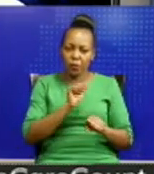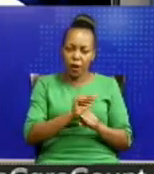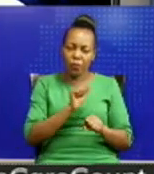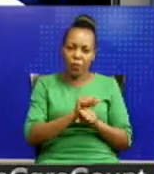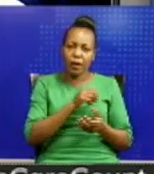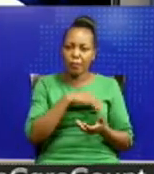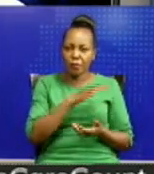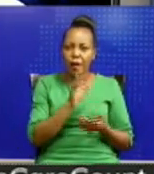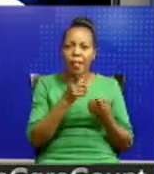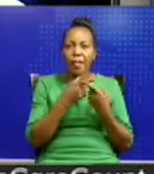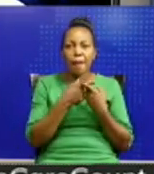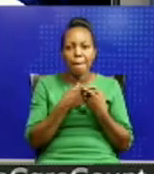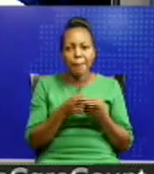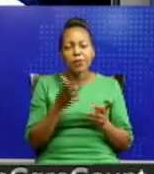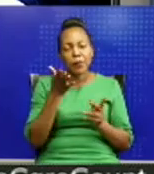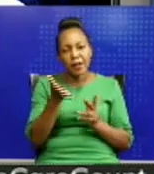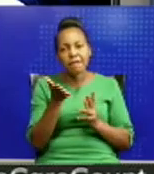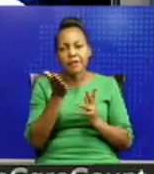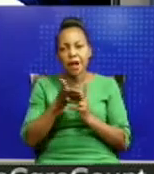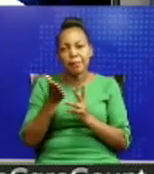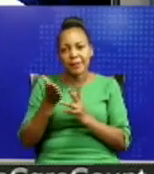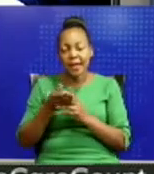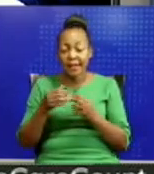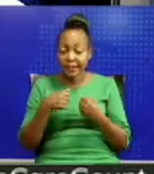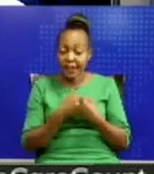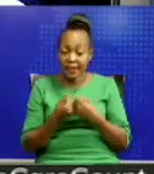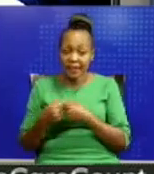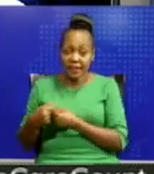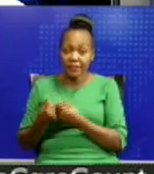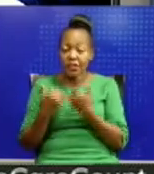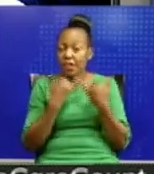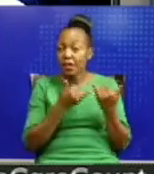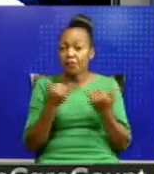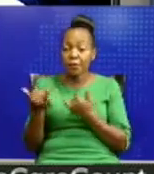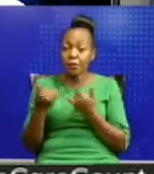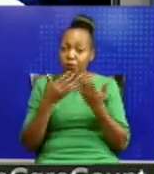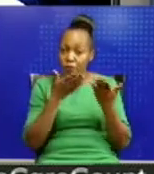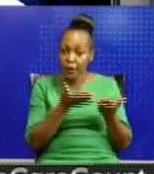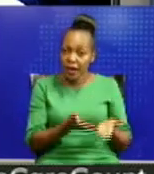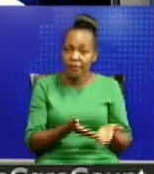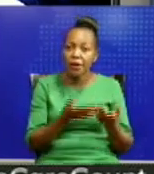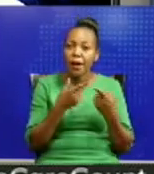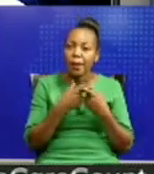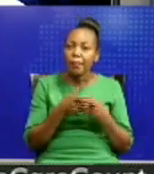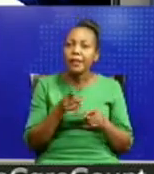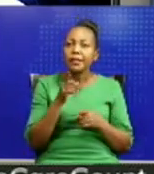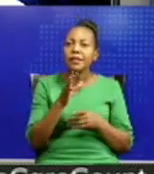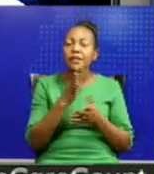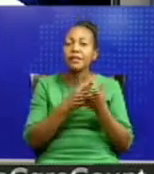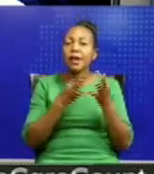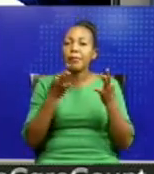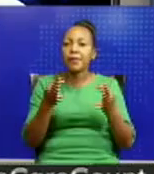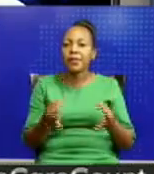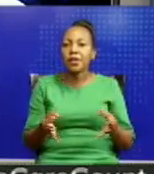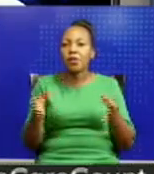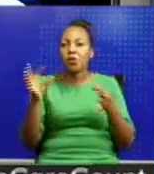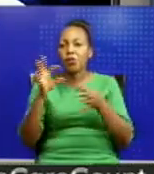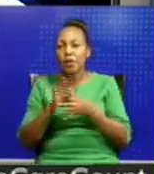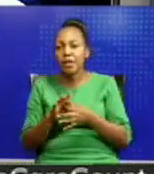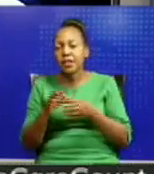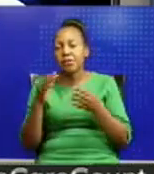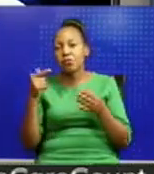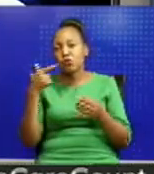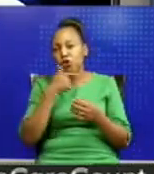is still gaps in the data available. But also, this is something that has social norms